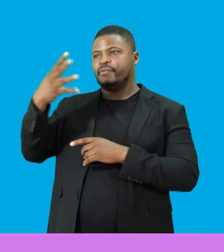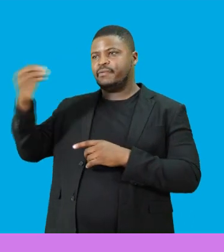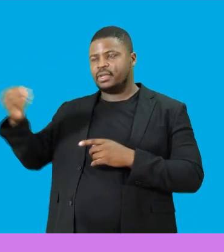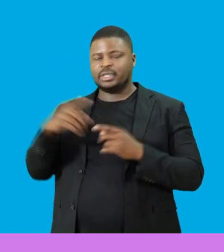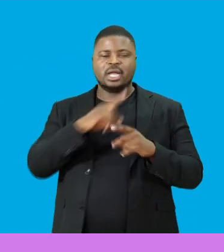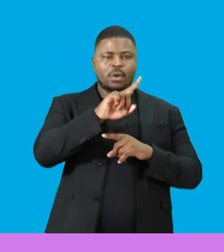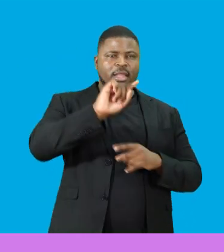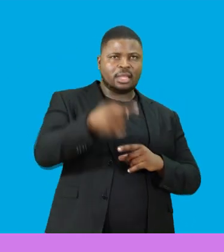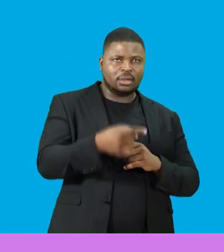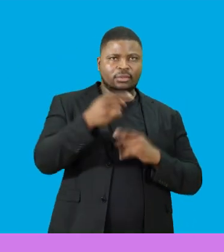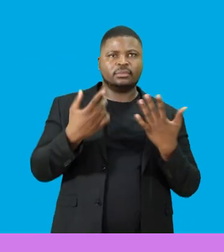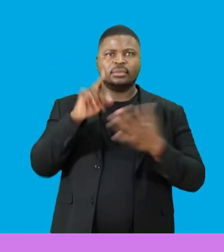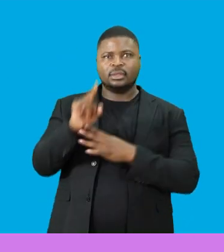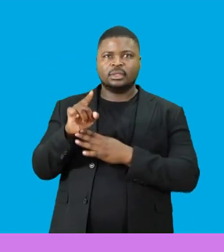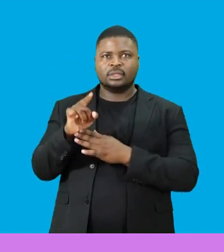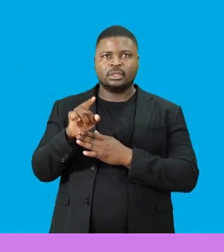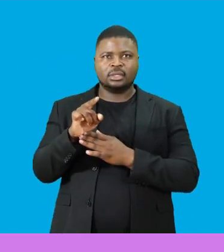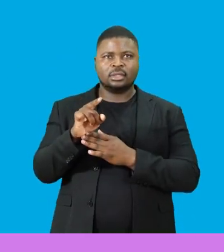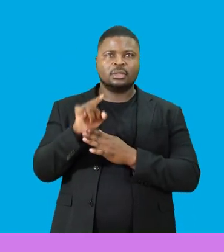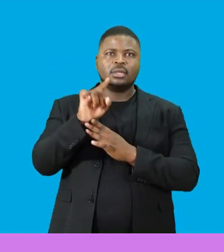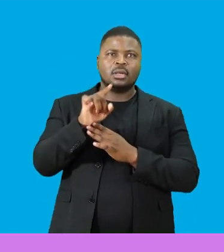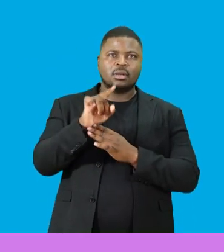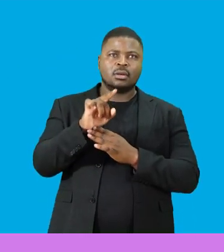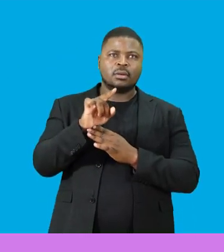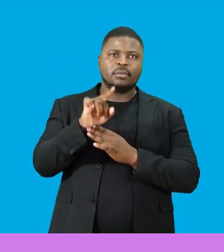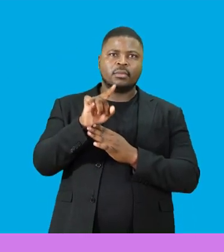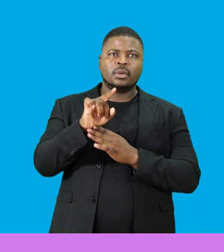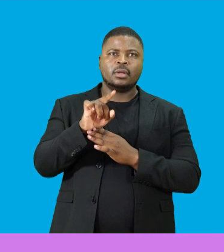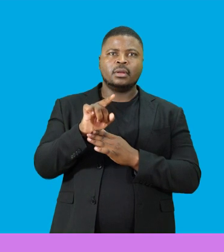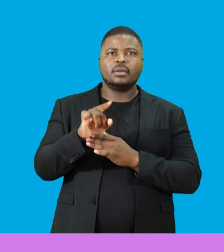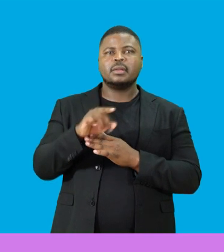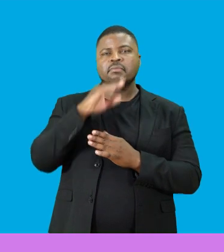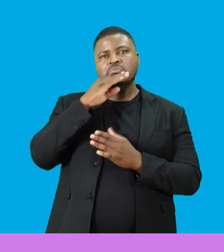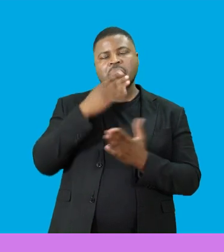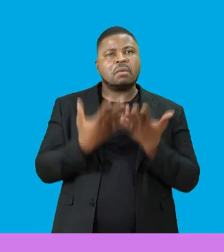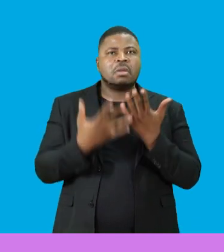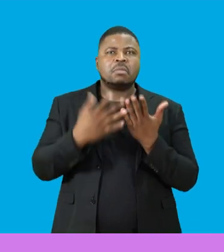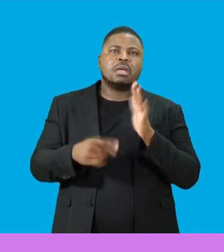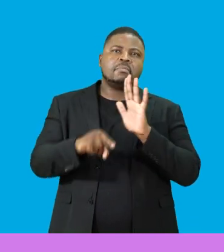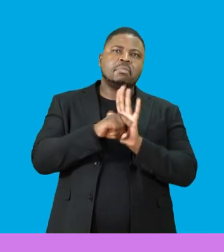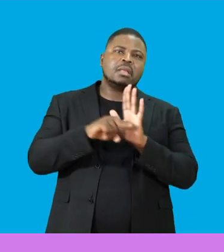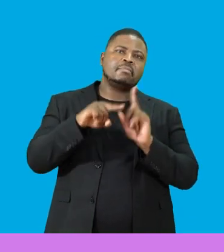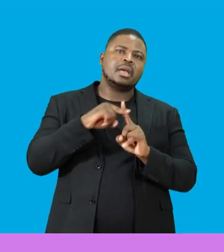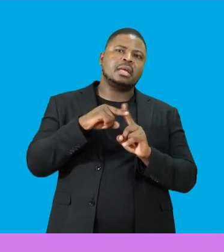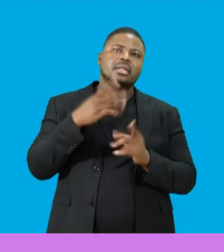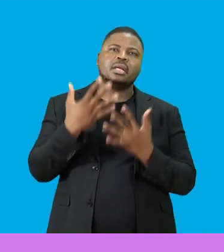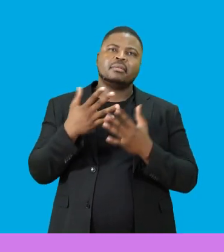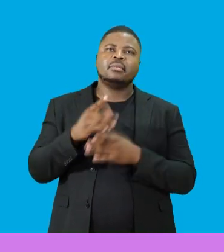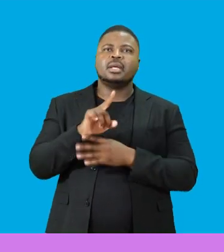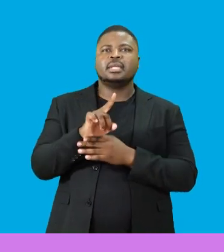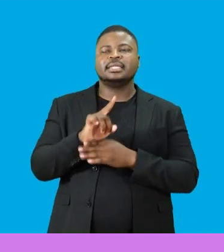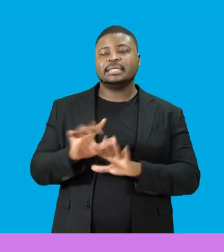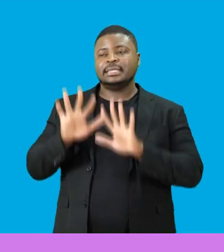5 divisions. So it's going to be 1,001, 1,002, 1,003, 1,004, 1,005. So it means it actually